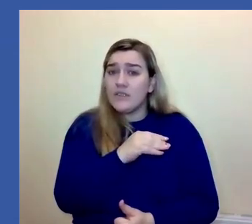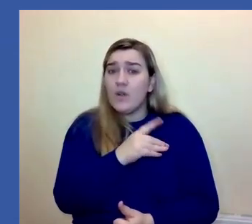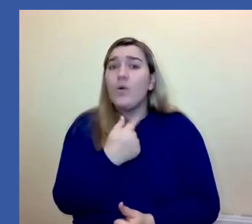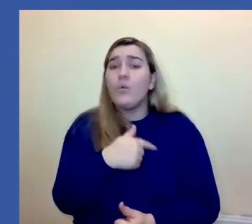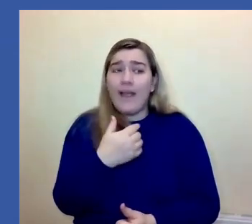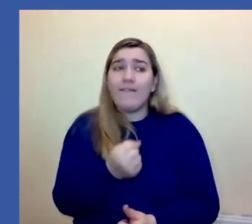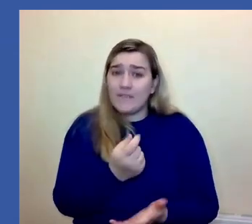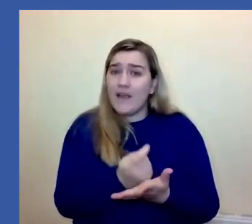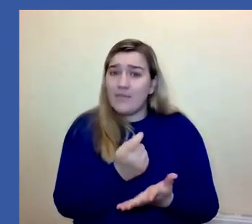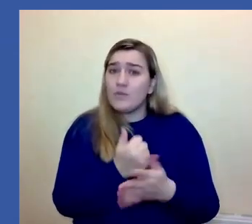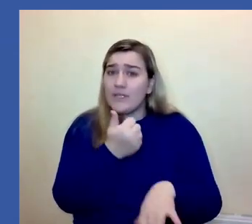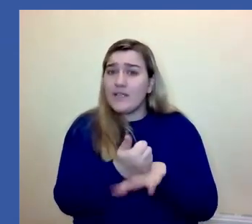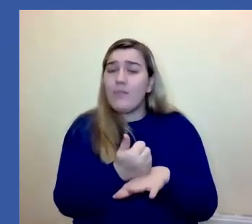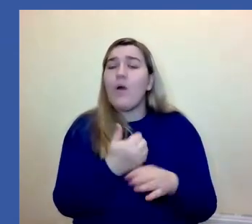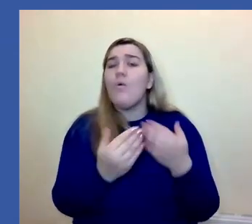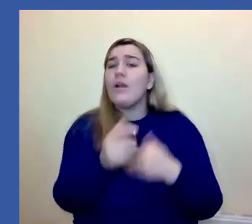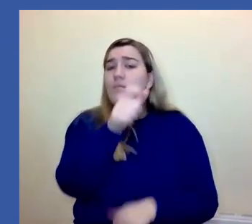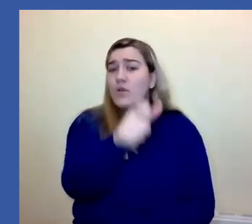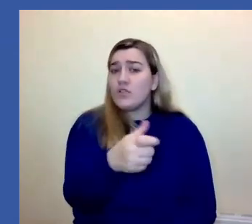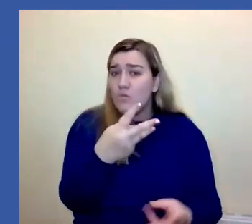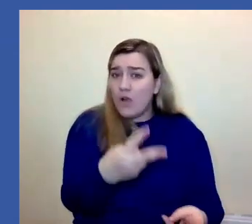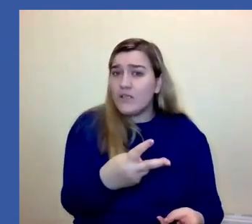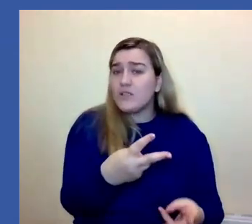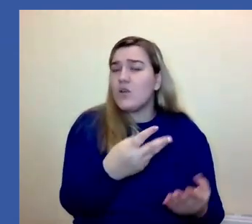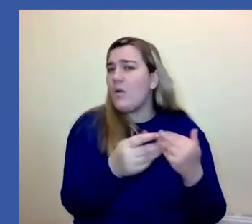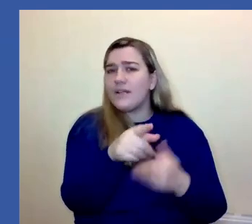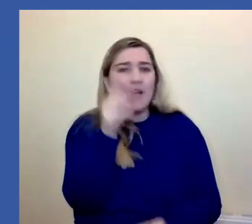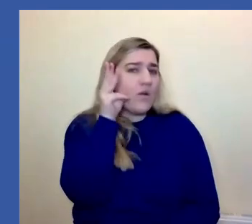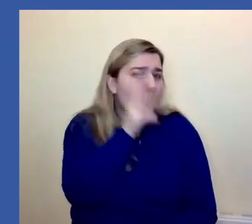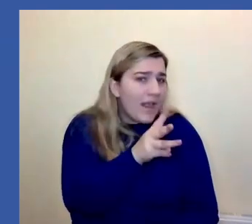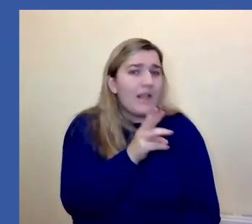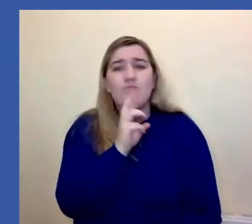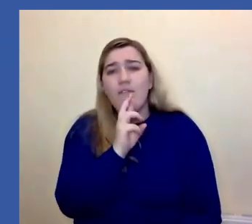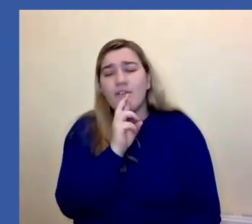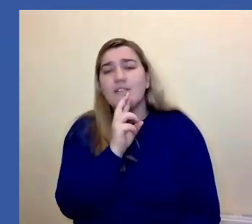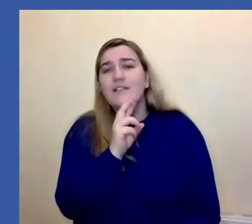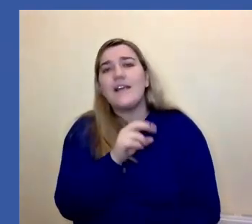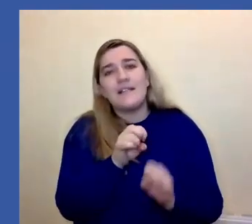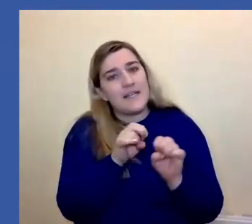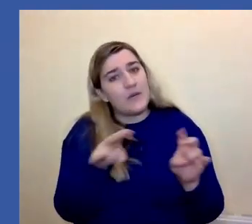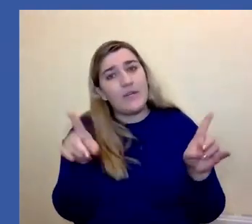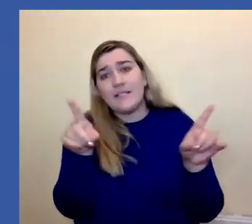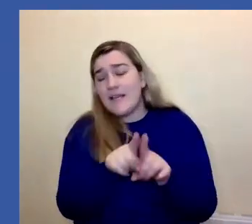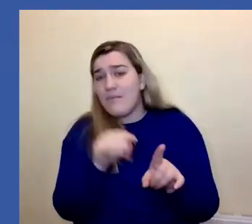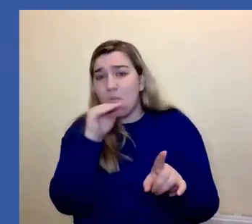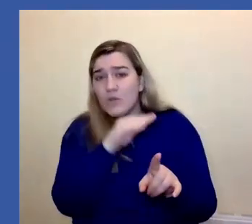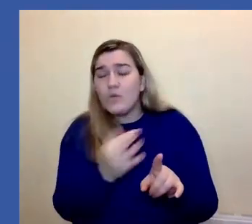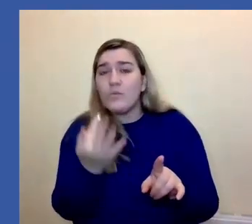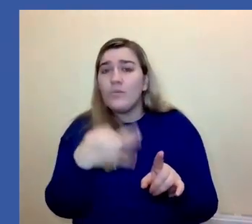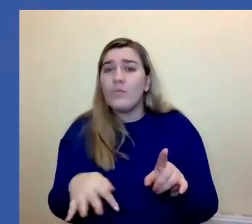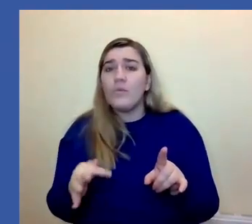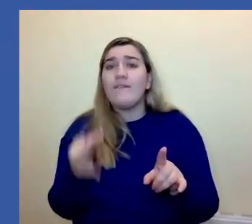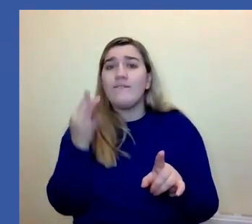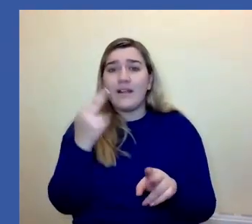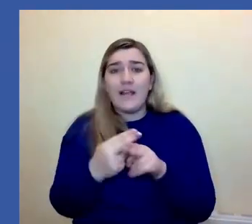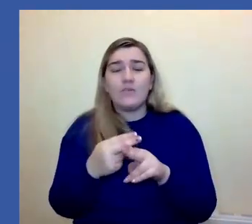the time to establish what a person wants and what is their will and preference, it is equally as important that we find out from them